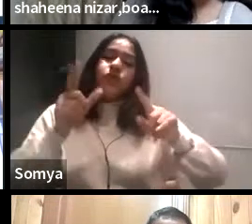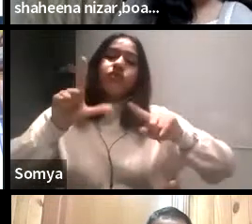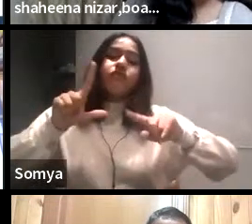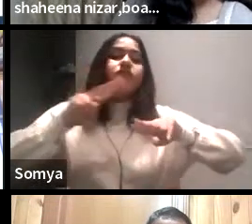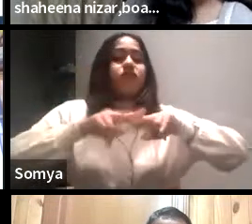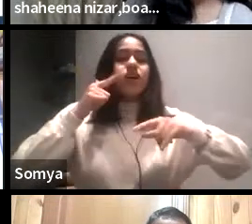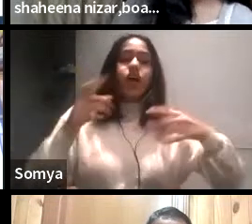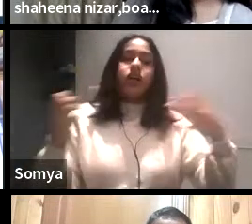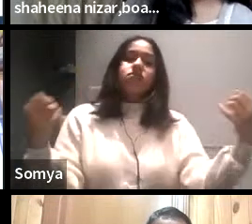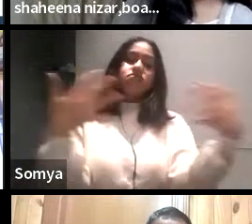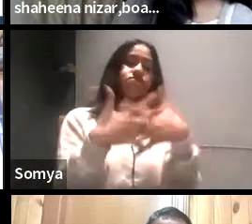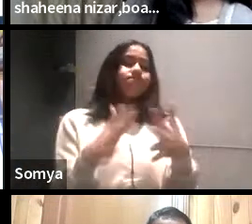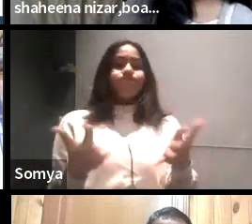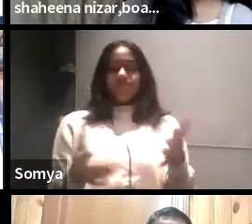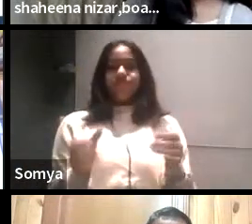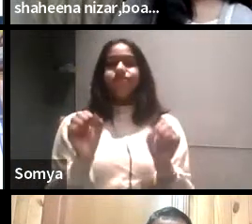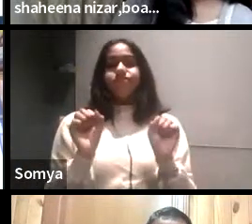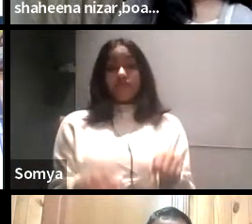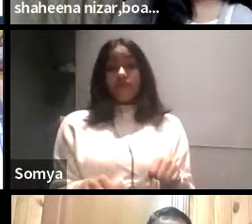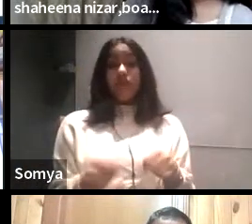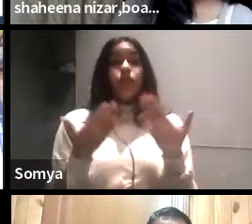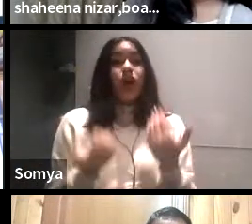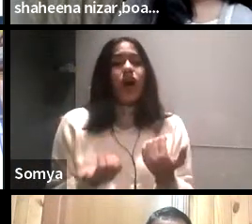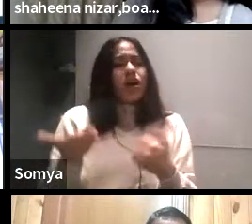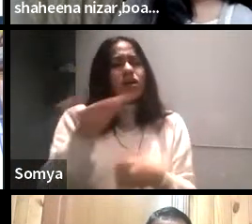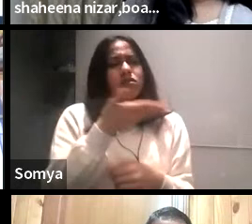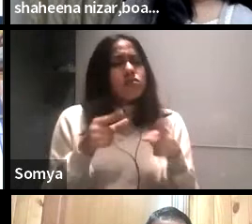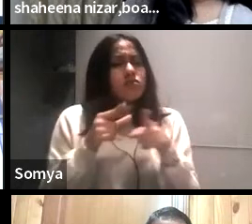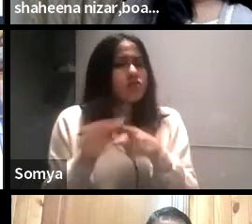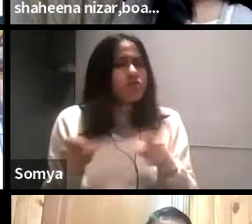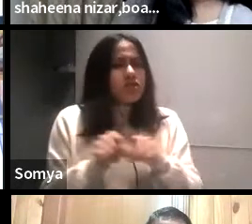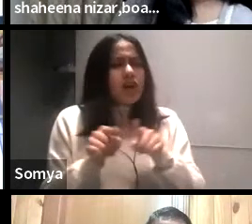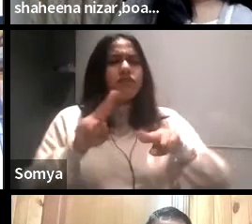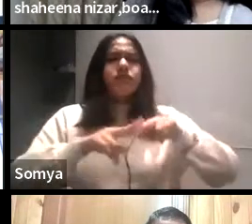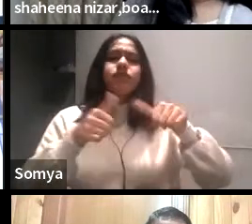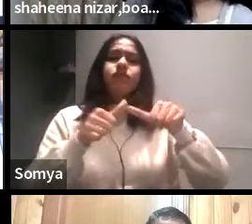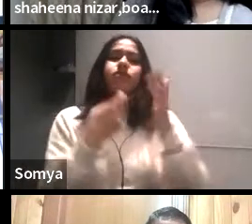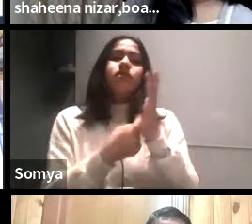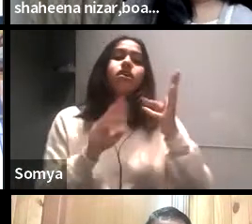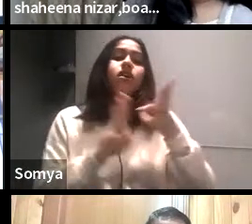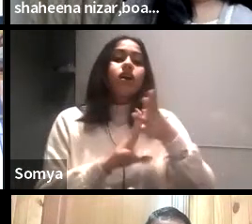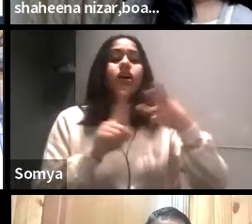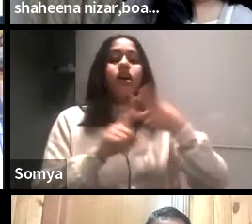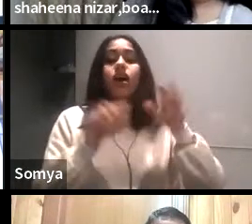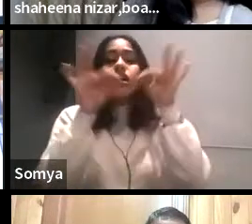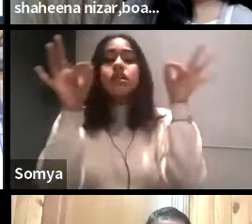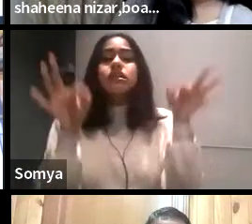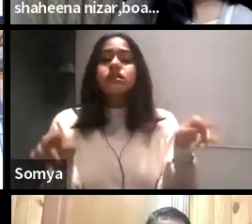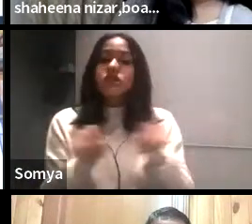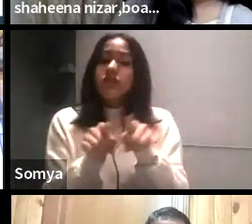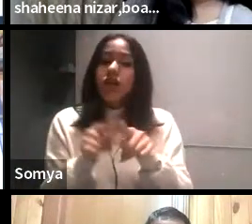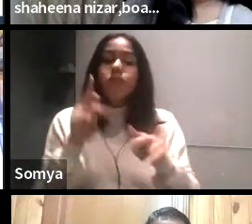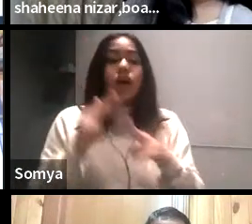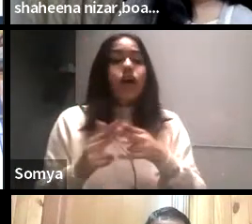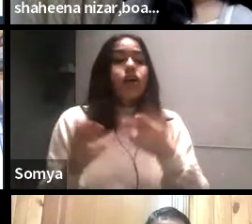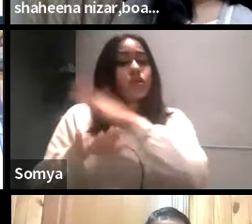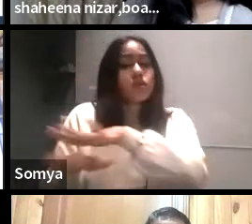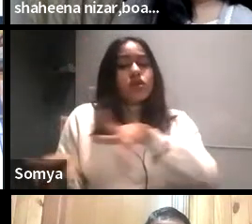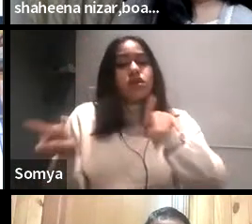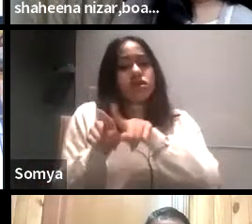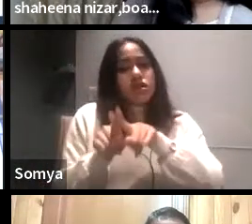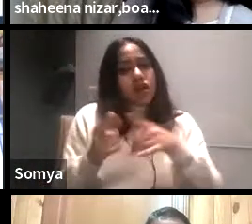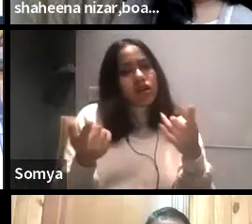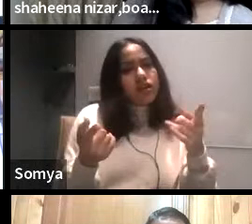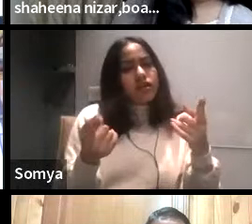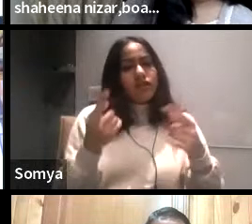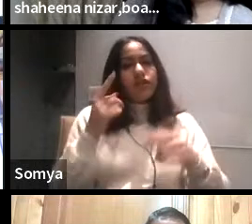match in many occasions. So now we are working on a framework, how we can look at a competency-based hiring rather than